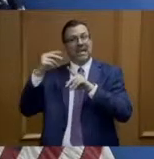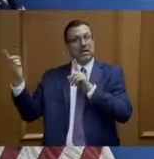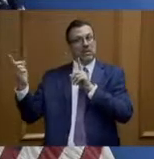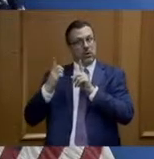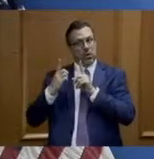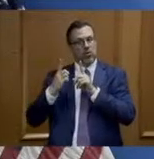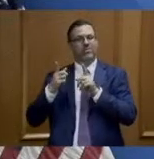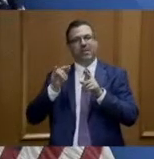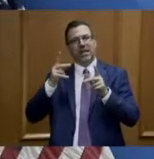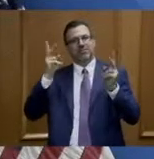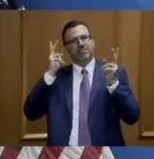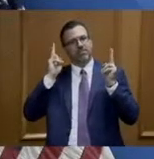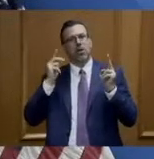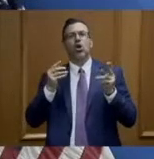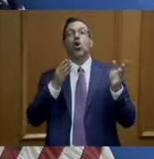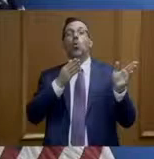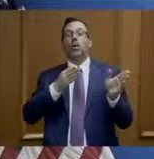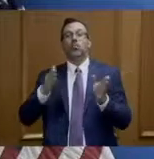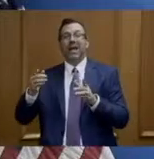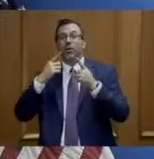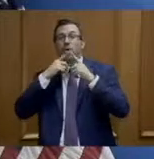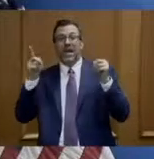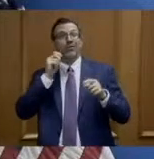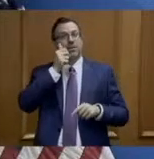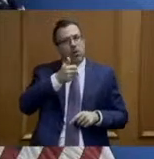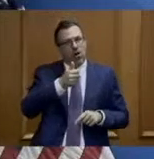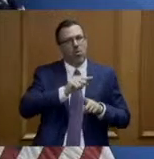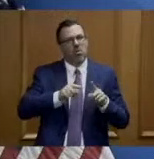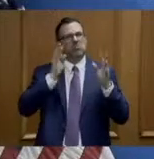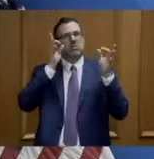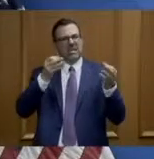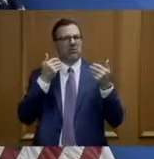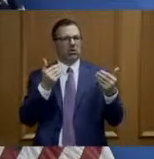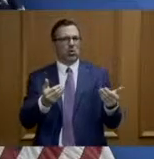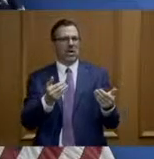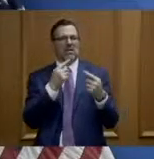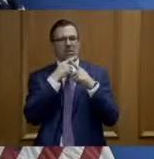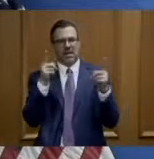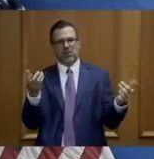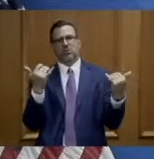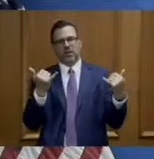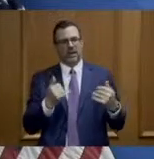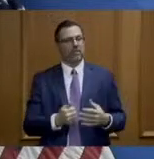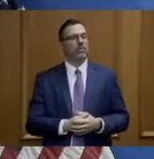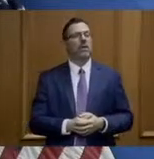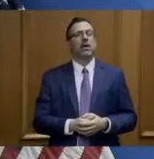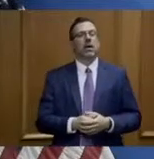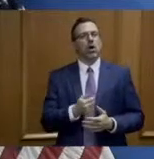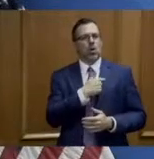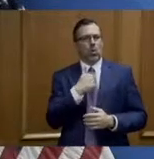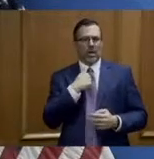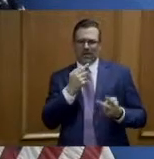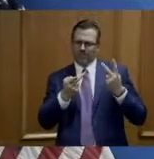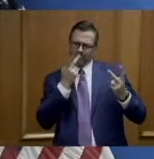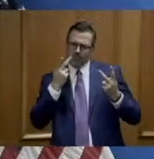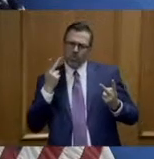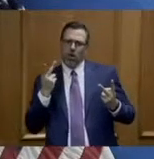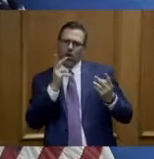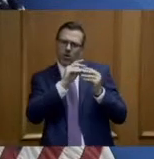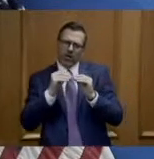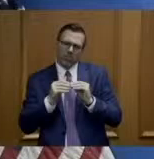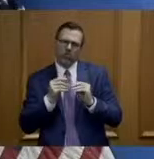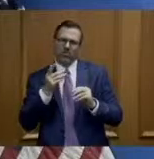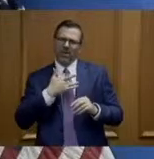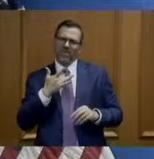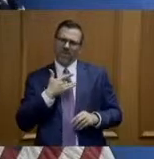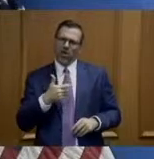those tomorrow, but we did that today instead. We've gotten guidance that let us know that we'd be able to open them